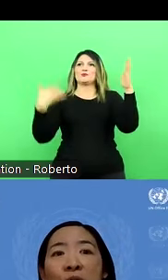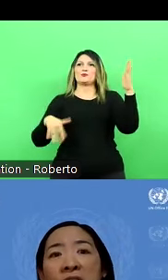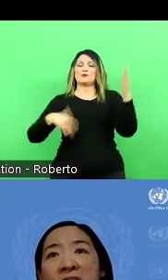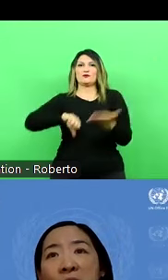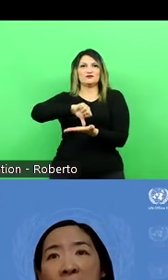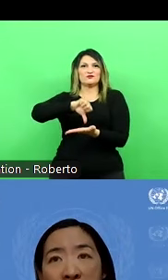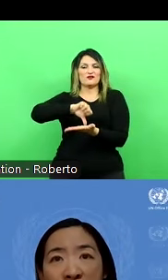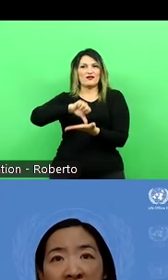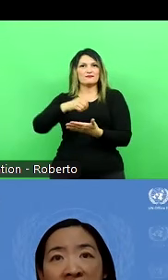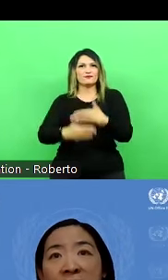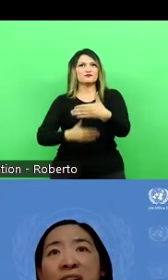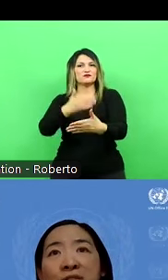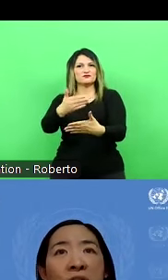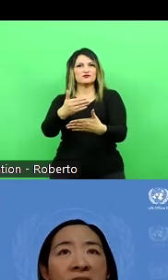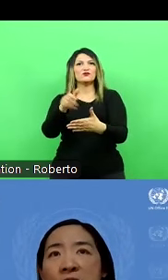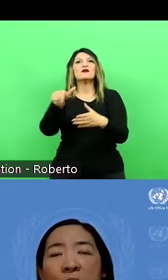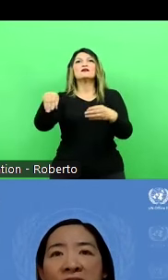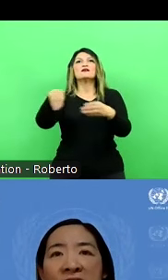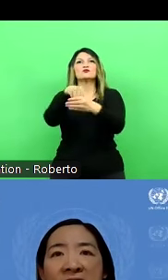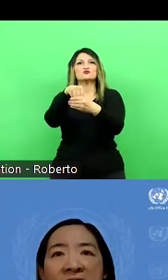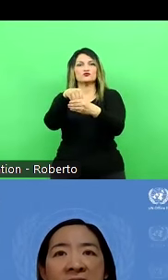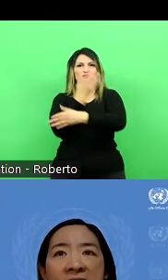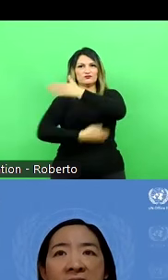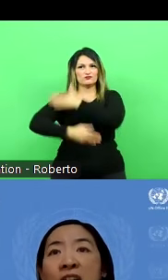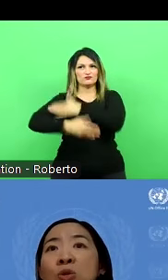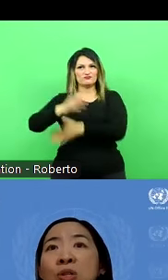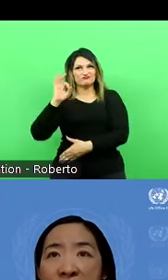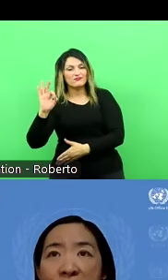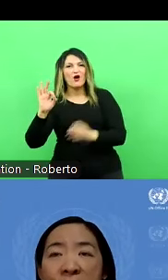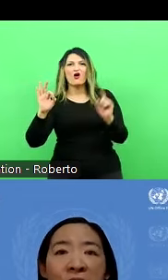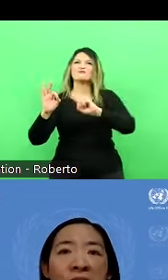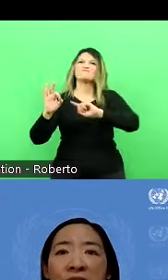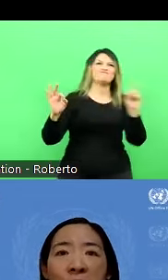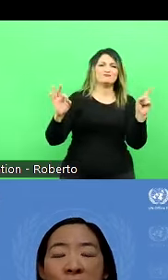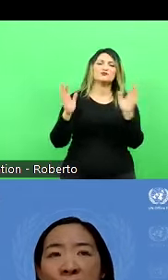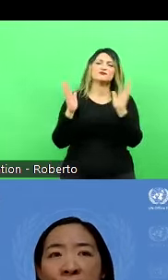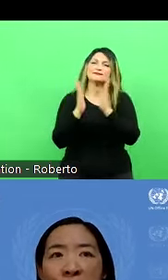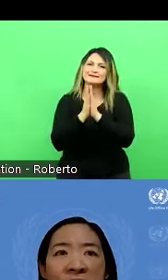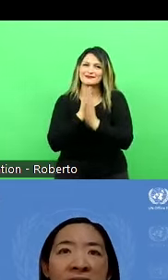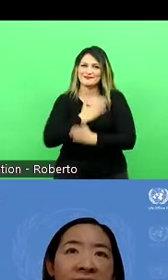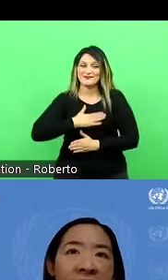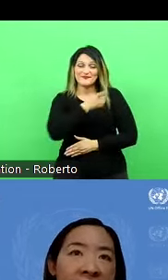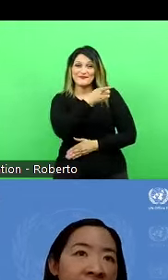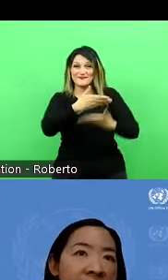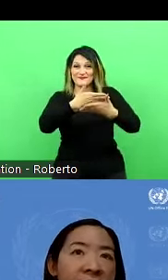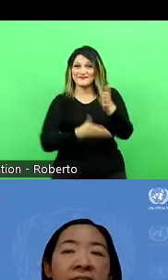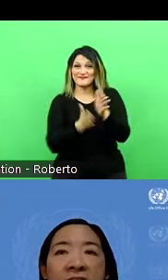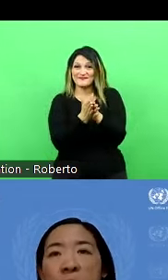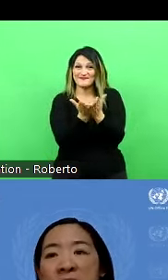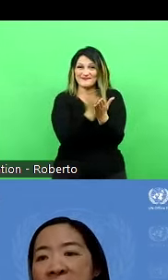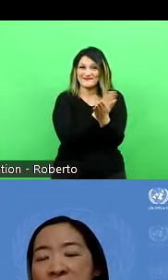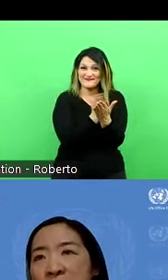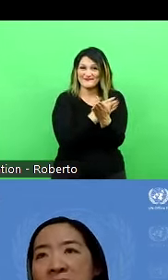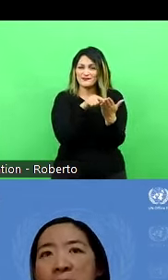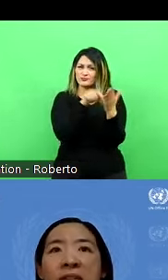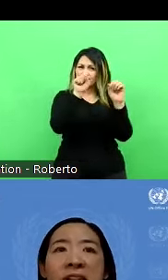and to continue the improvement, and make sure that this process is inclusive. You include everyone who are representing the cities together,